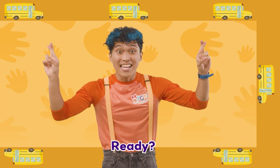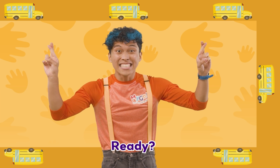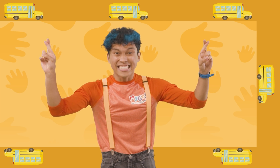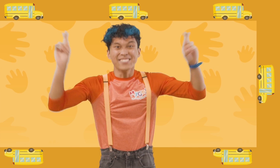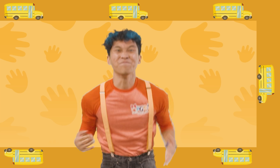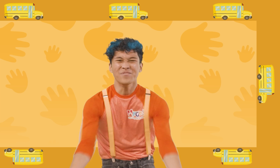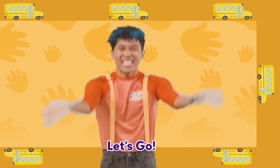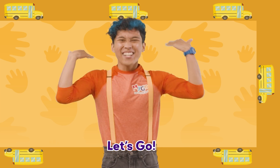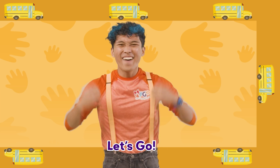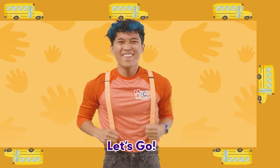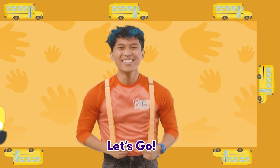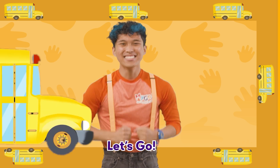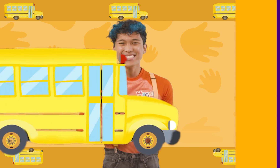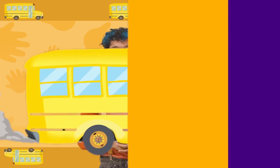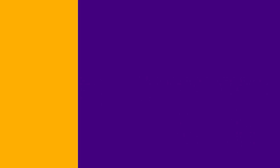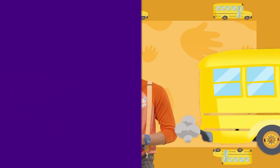Ready? Let's go.